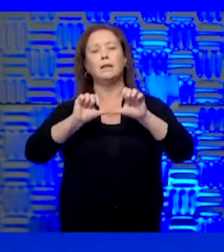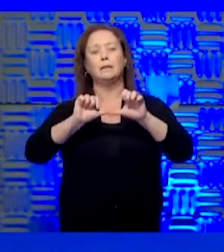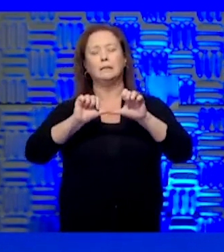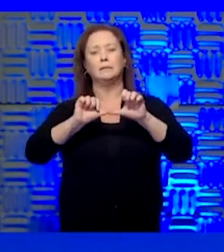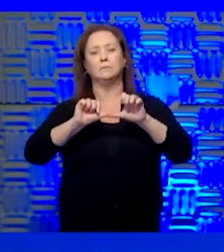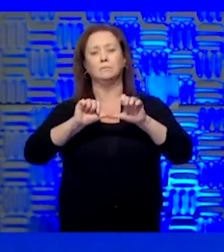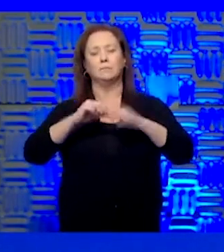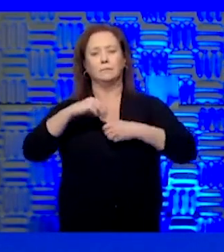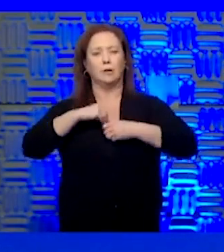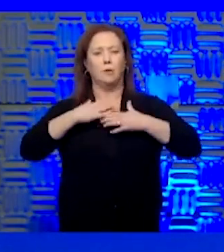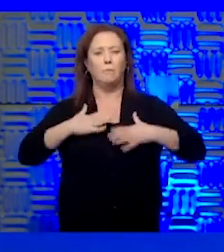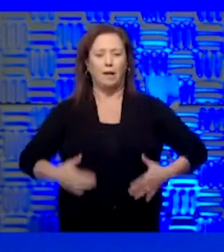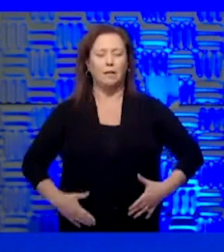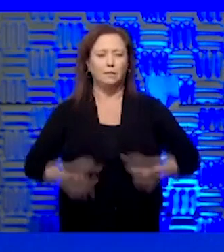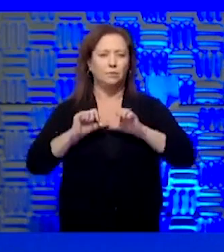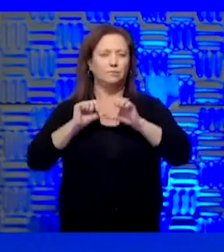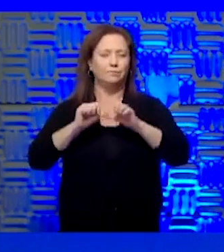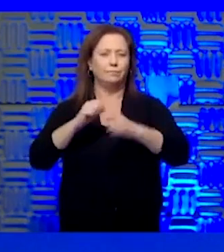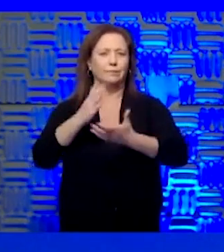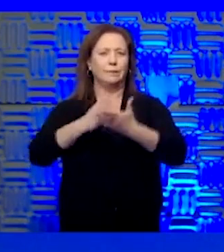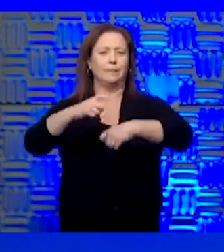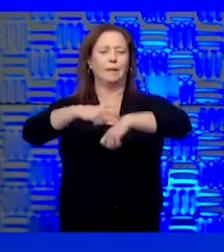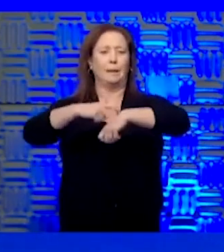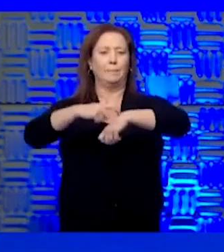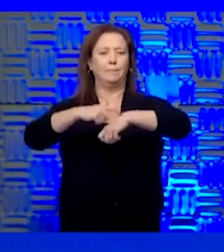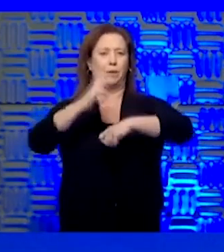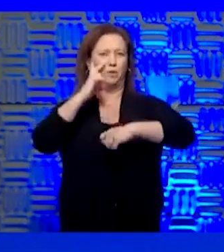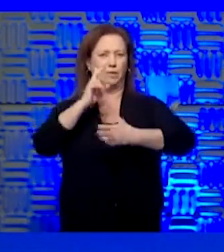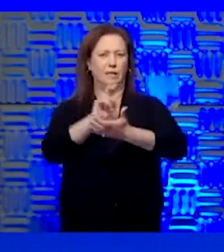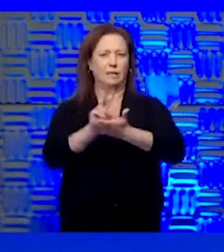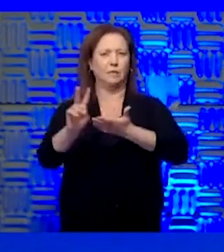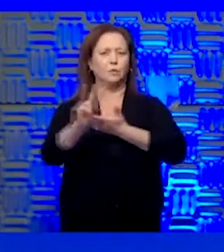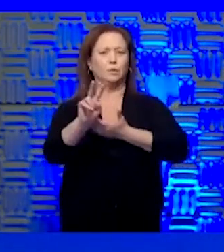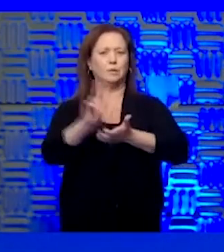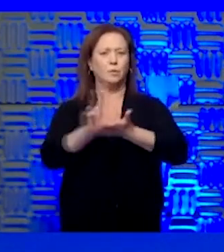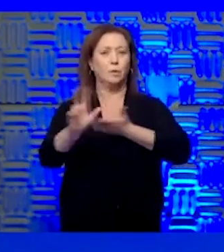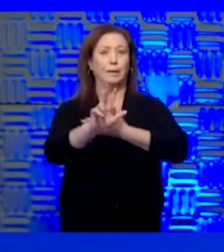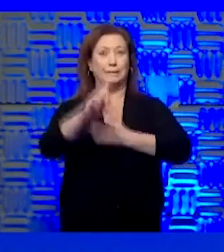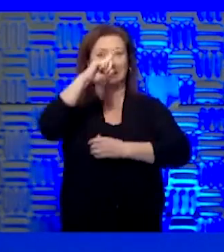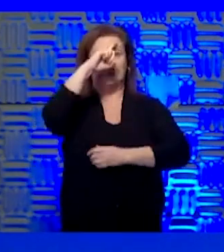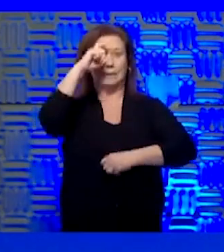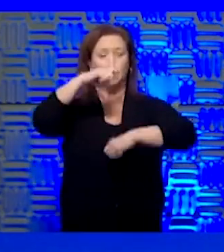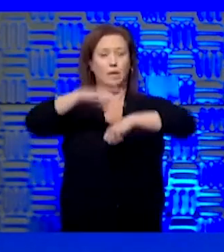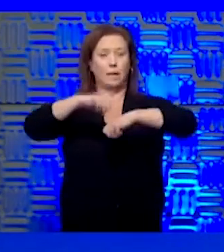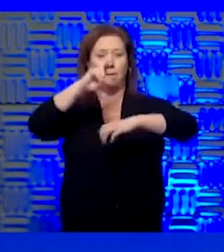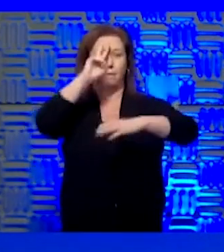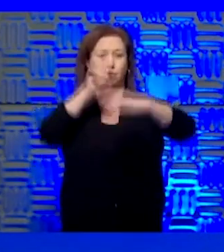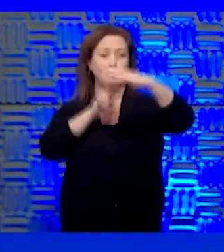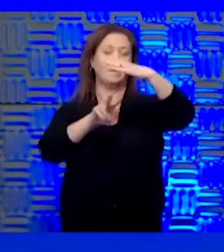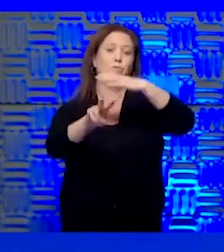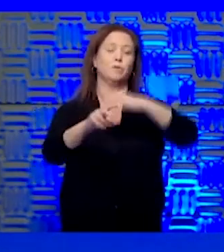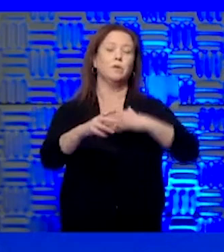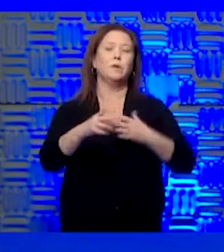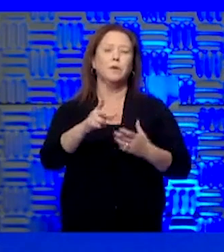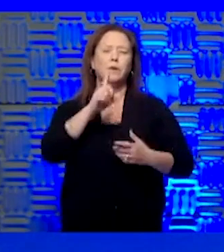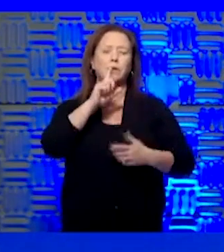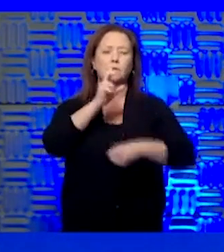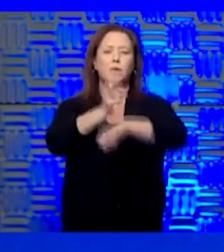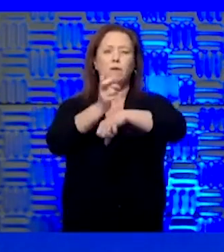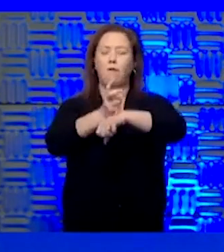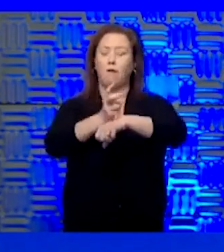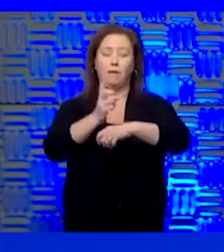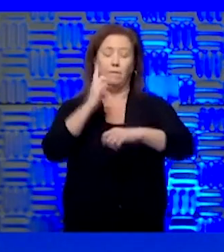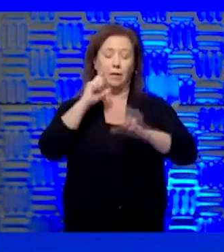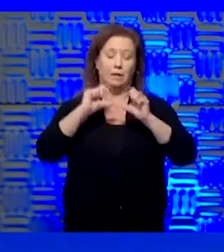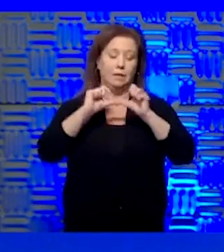even if you see the reports about as we move into the next few weeks into the summer, what they're predicting to do. So that's really hard, and I don't know how